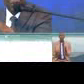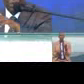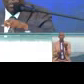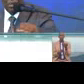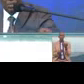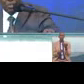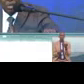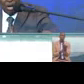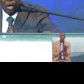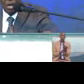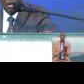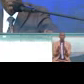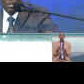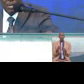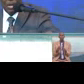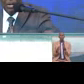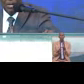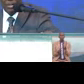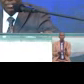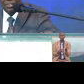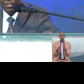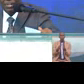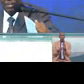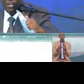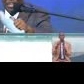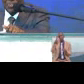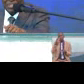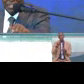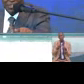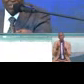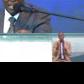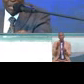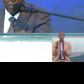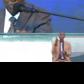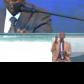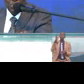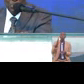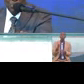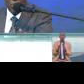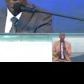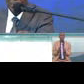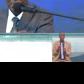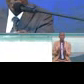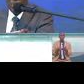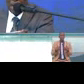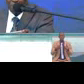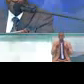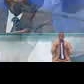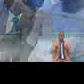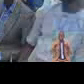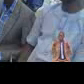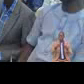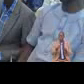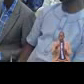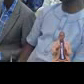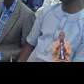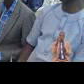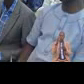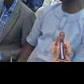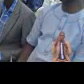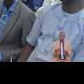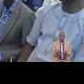of the will of man, but of God. If it has not happened to you, it